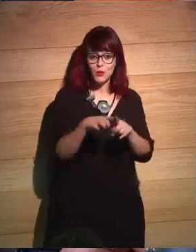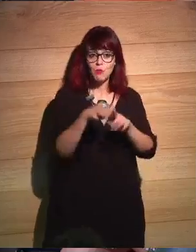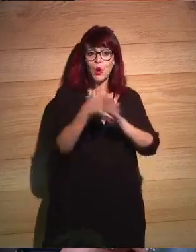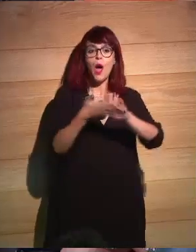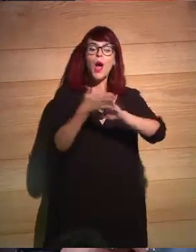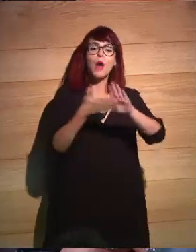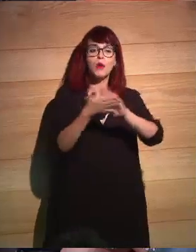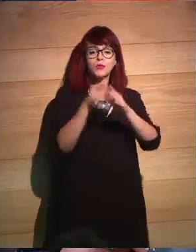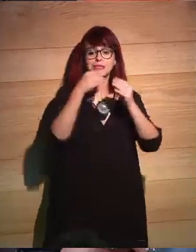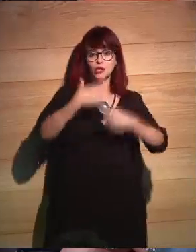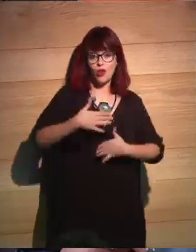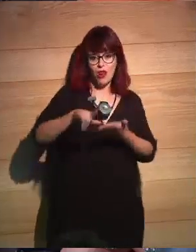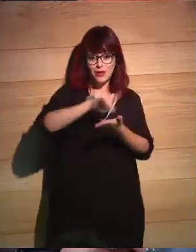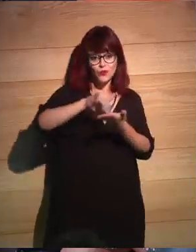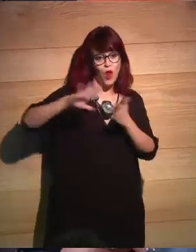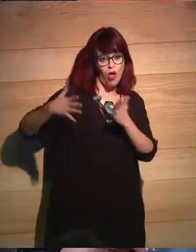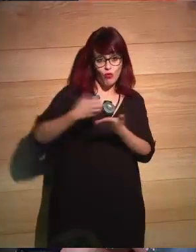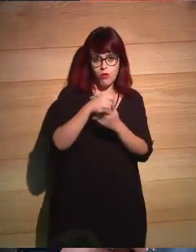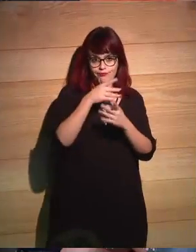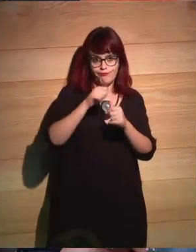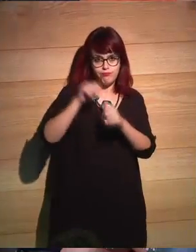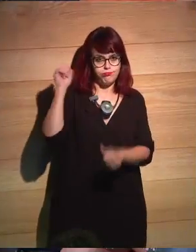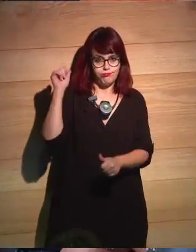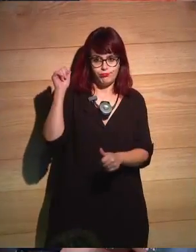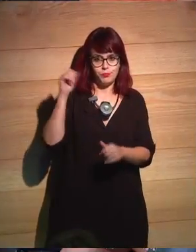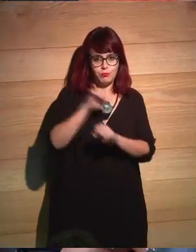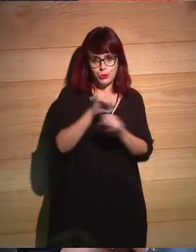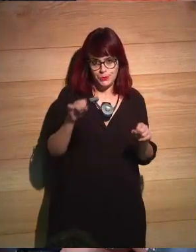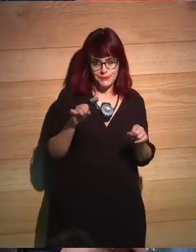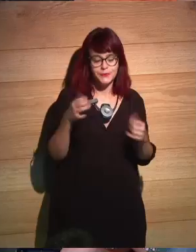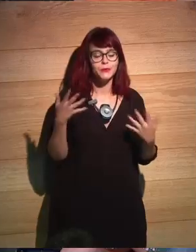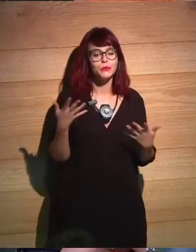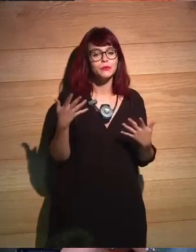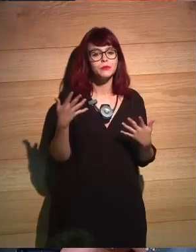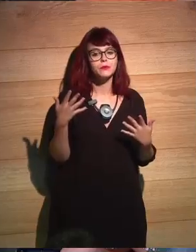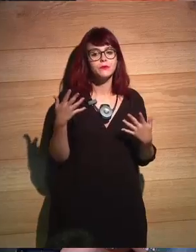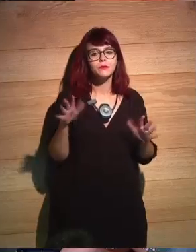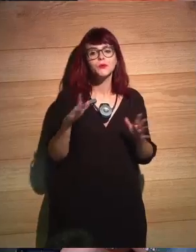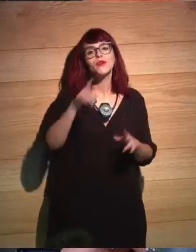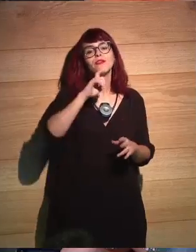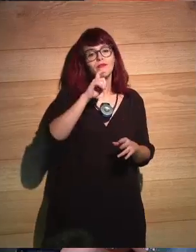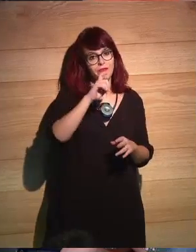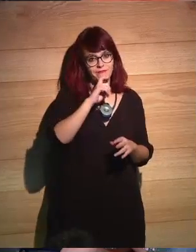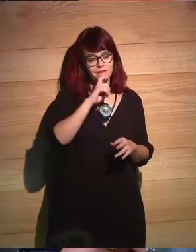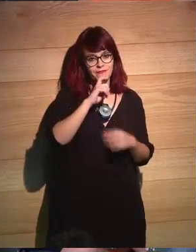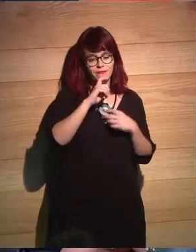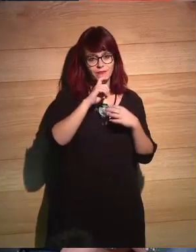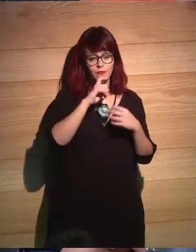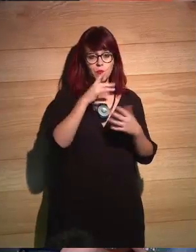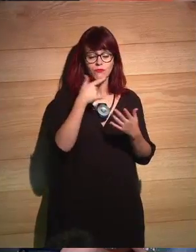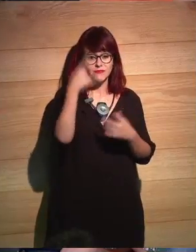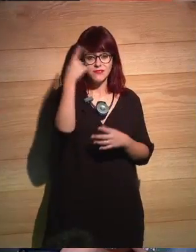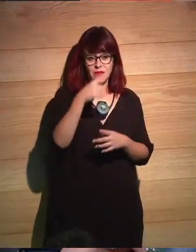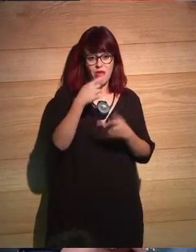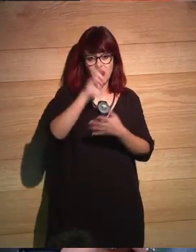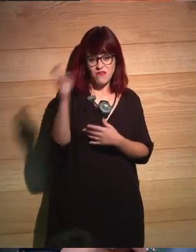the present one, of course, we are not going to talk about the whole history of literature, is very difficult,